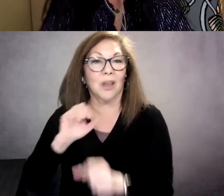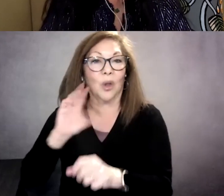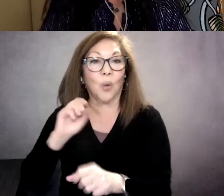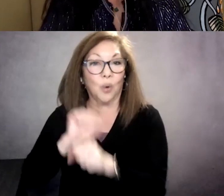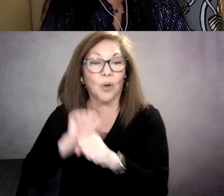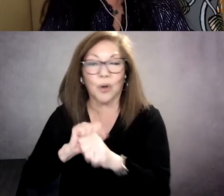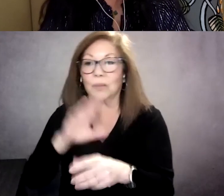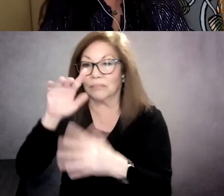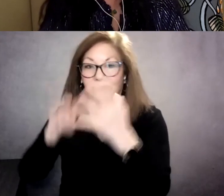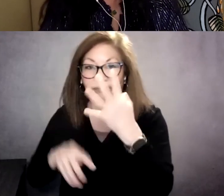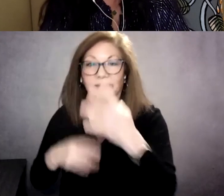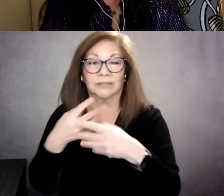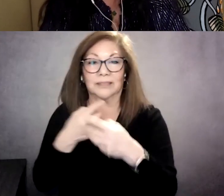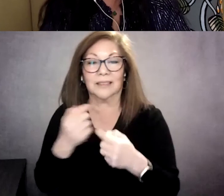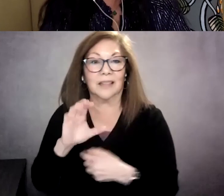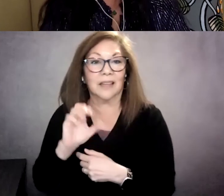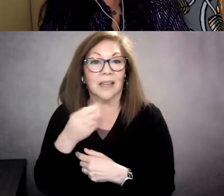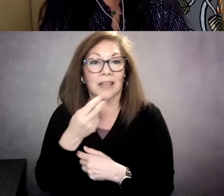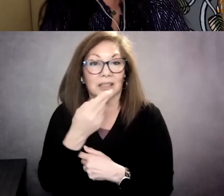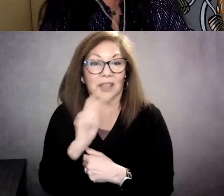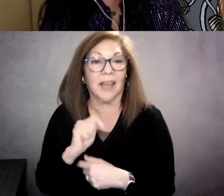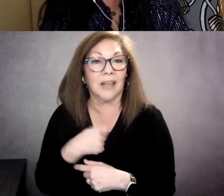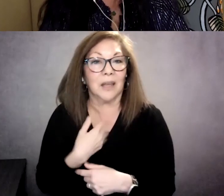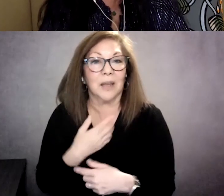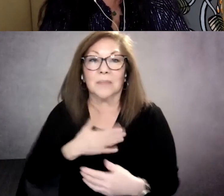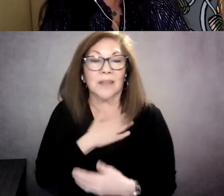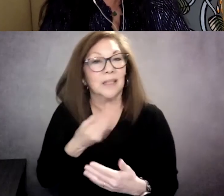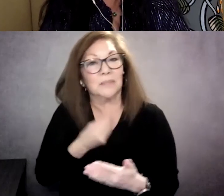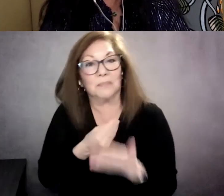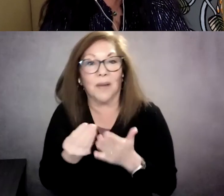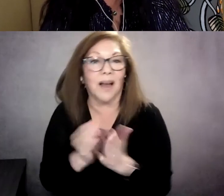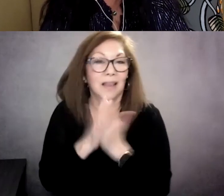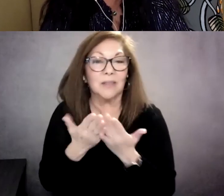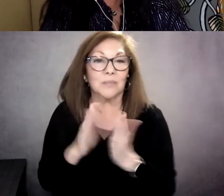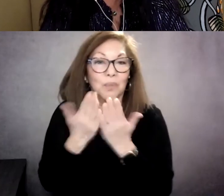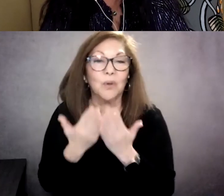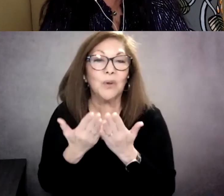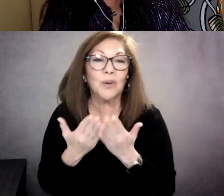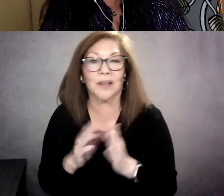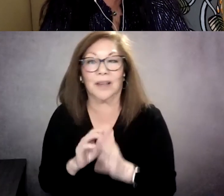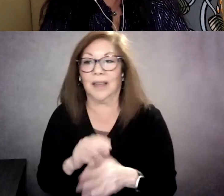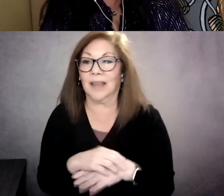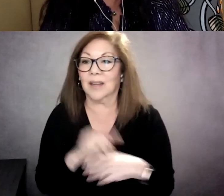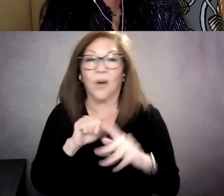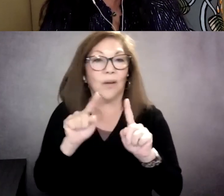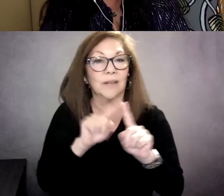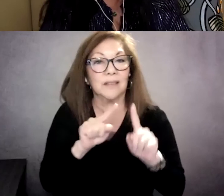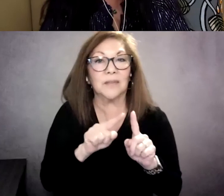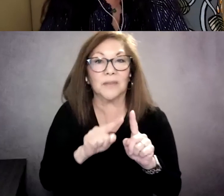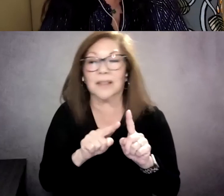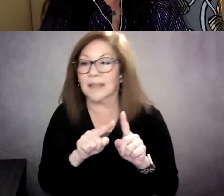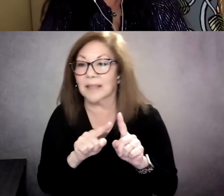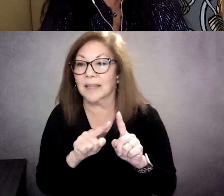do go and buy this from Books Are Magic, who are one of our favorite indie bookstores, and a local to New York at